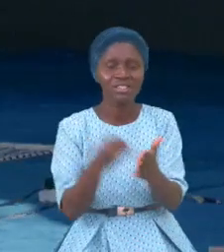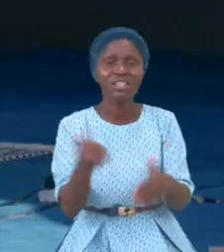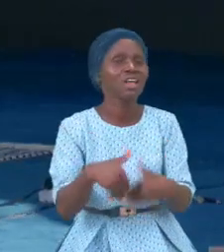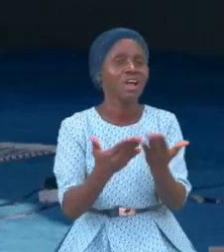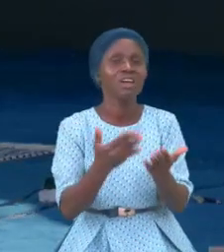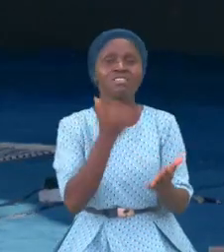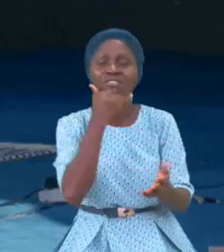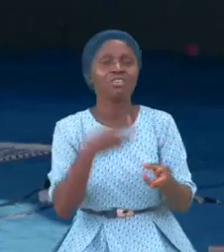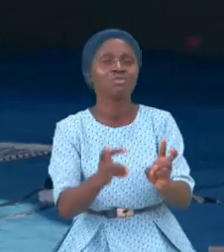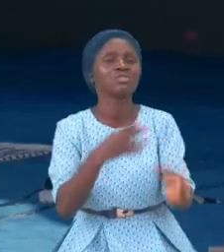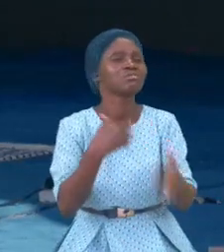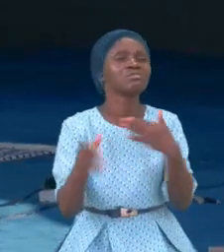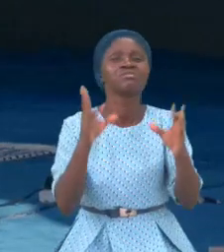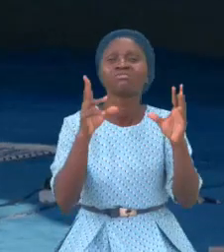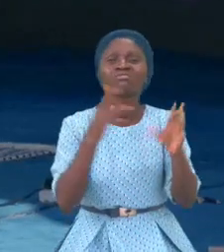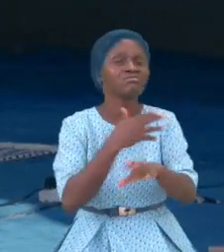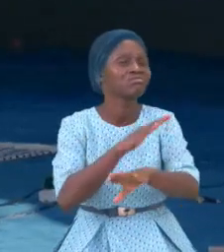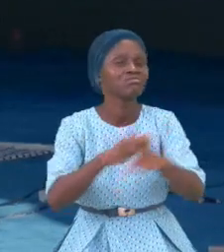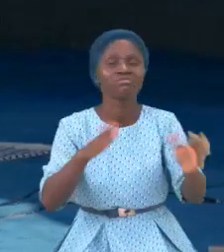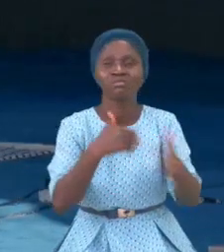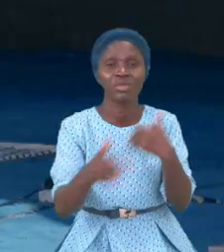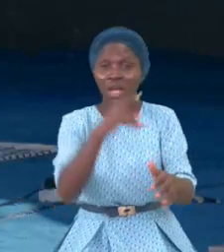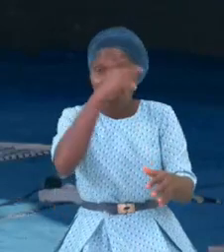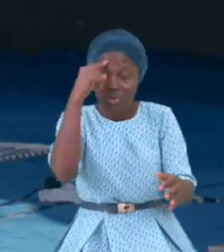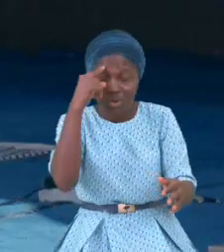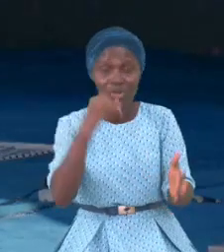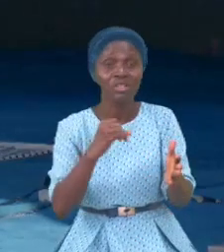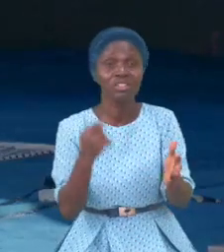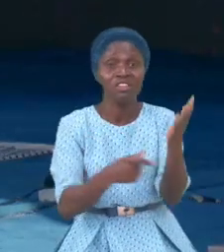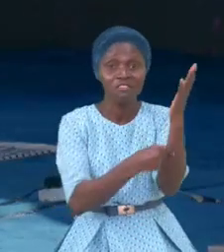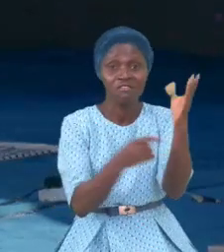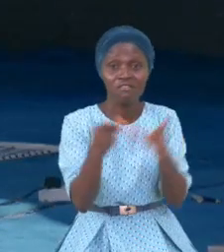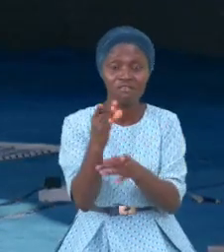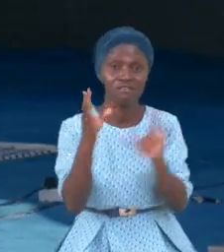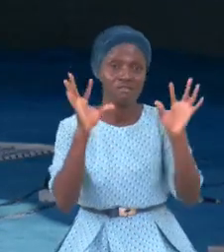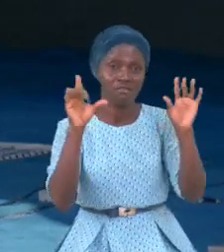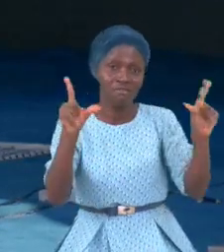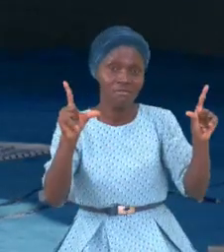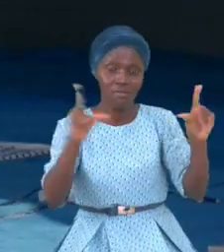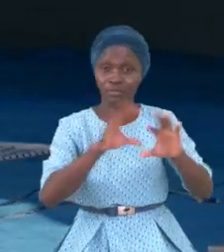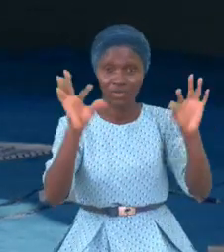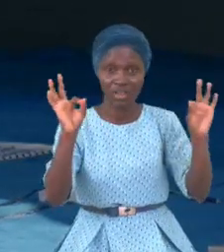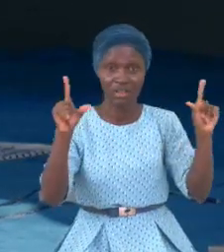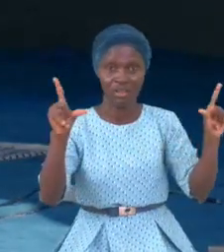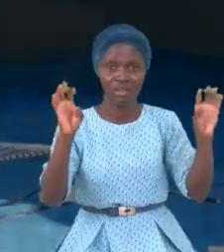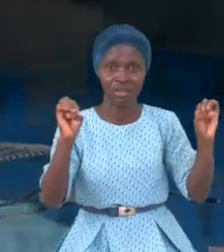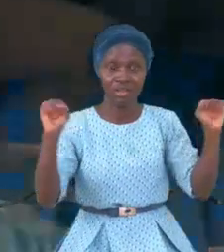the flesh is number one with them. The soul and the spirit will be under. Those walls, they